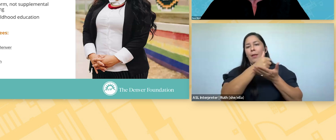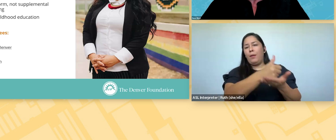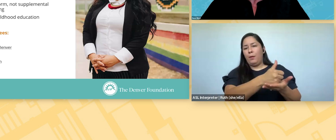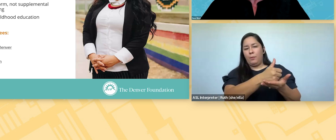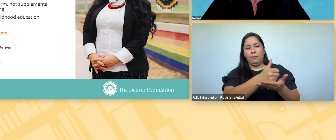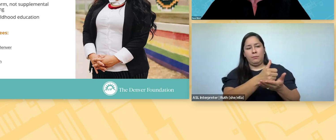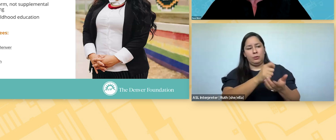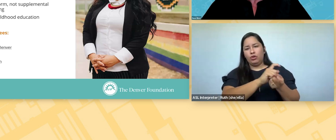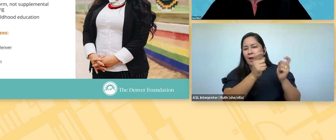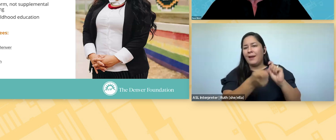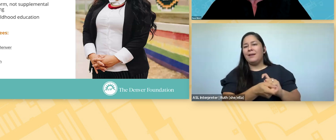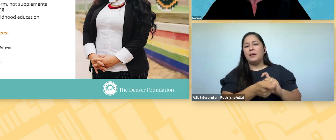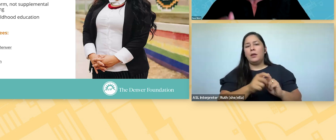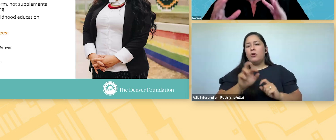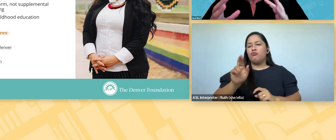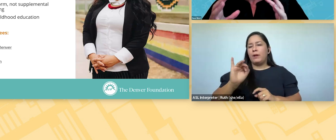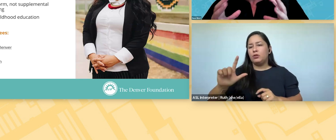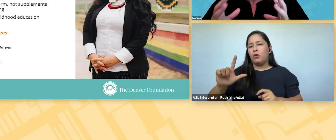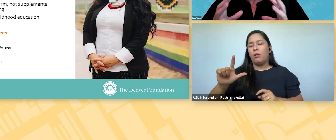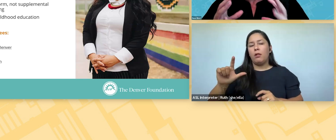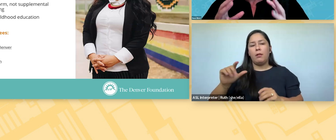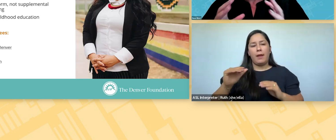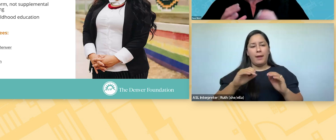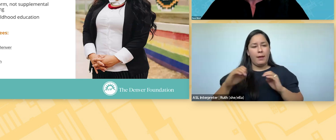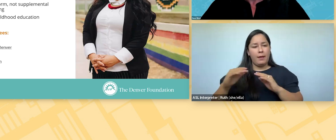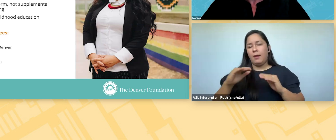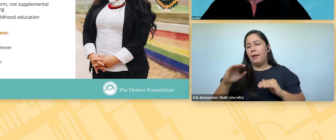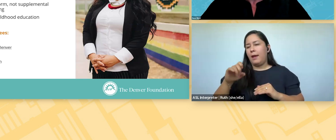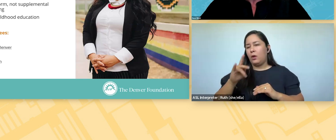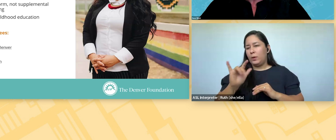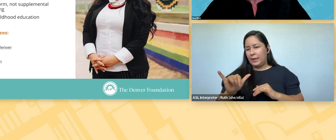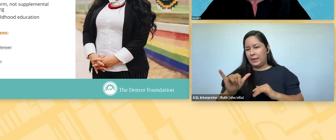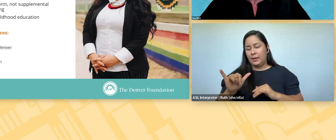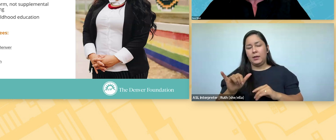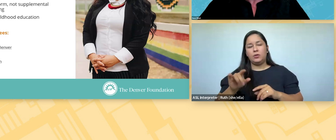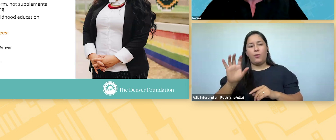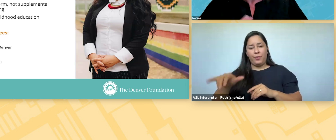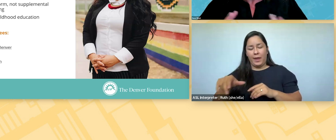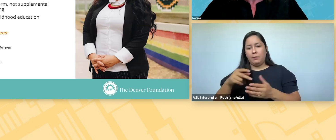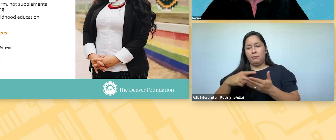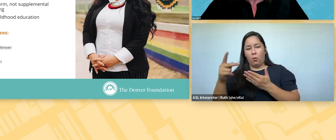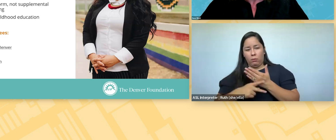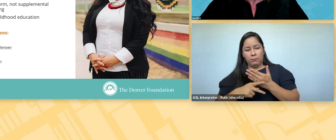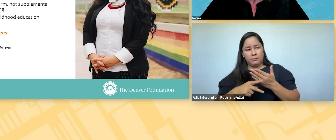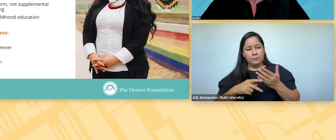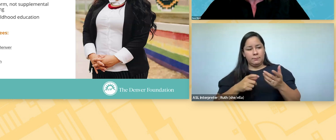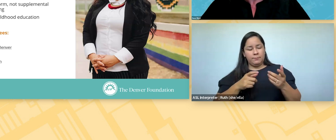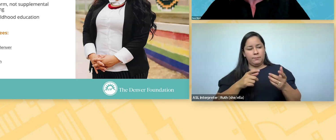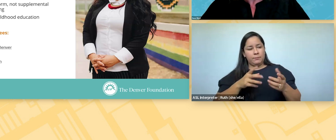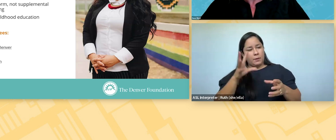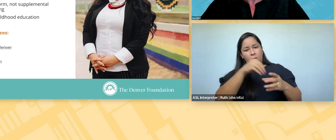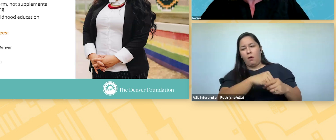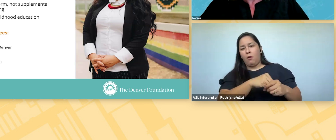that are happening during the school day that are making changes in the school itself. So